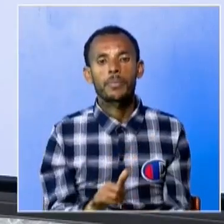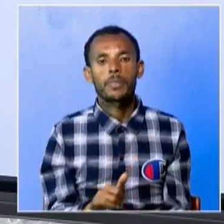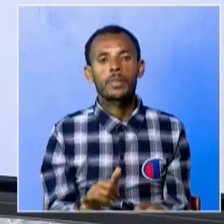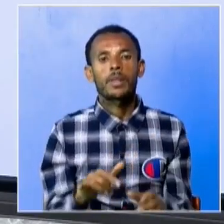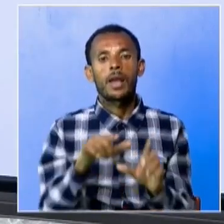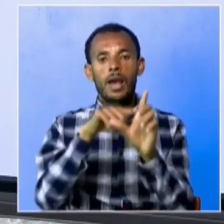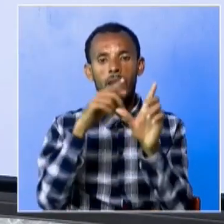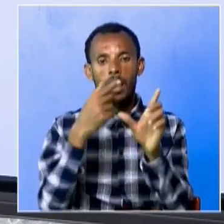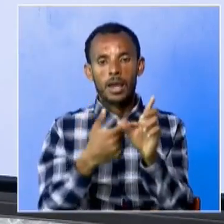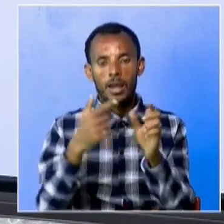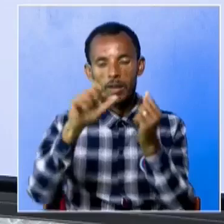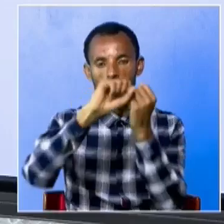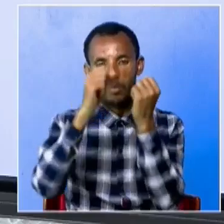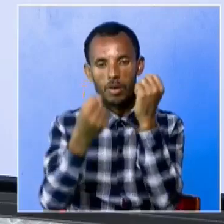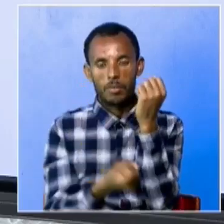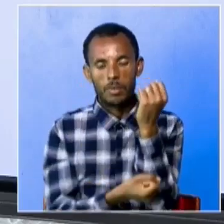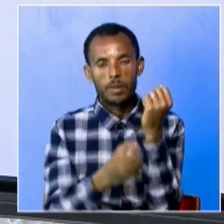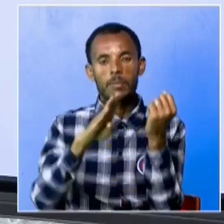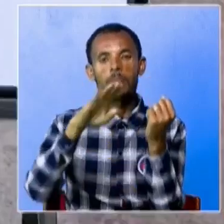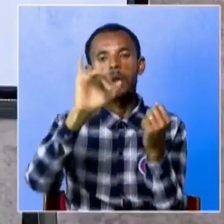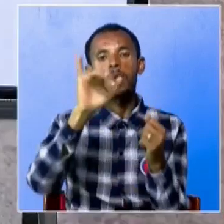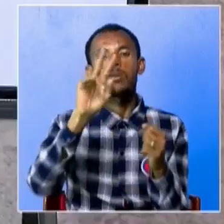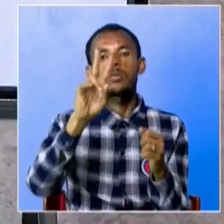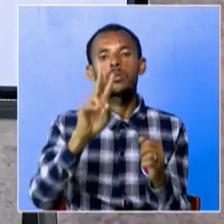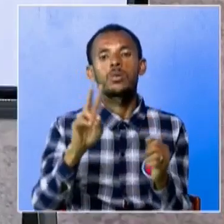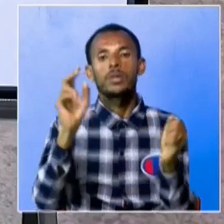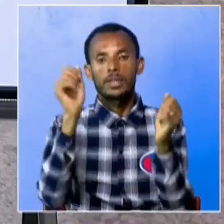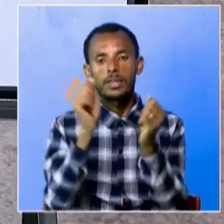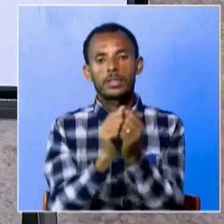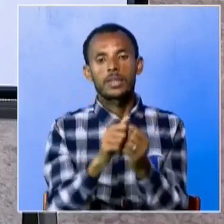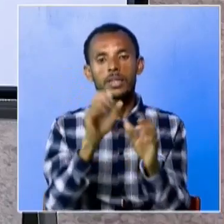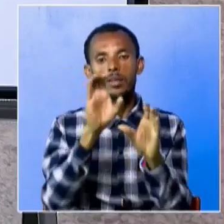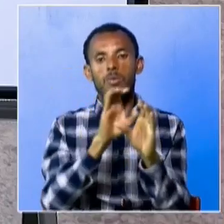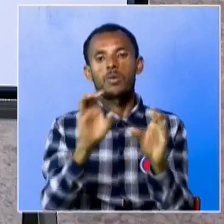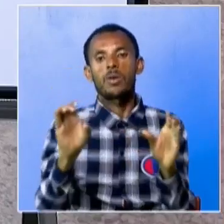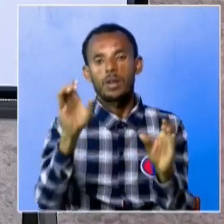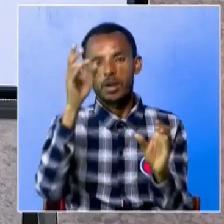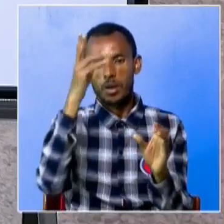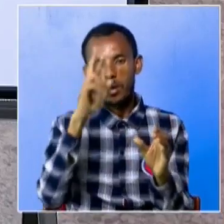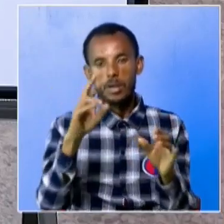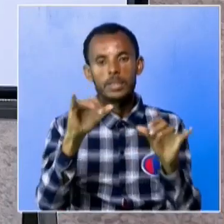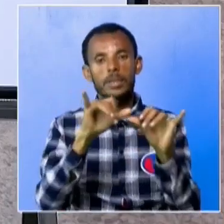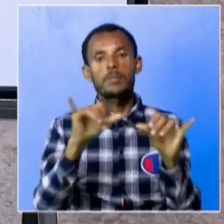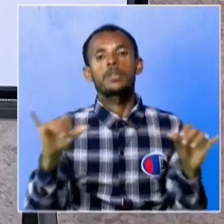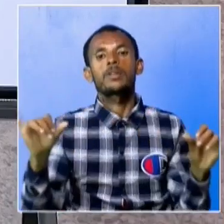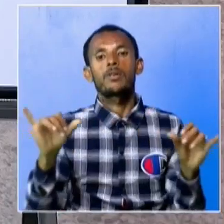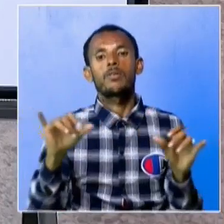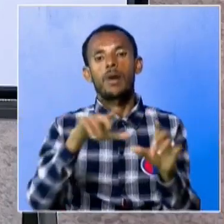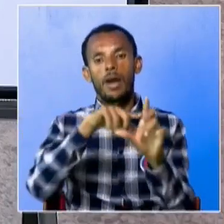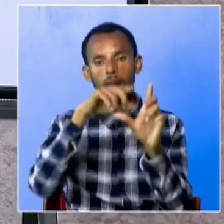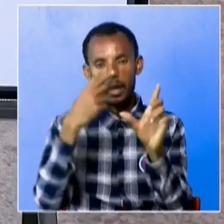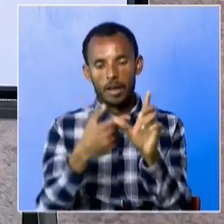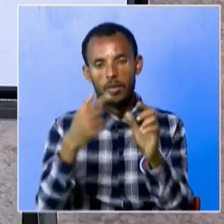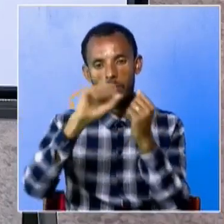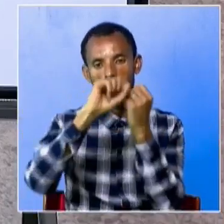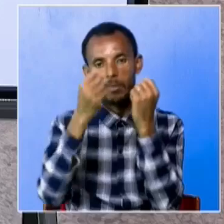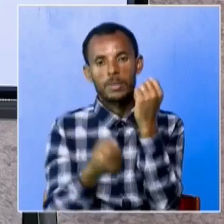an angle formed by two intersecting chords, or the measure of an angle formed by two intersecting